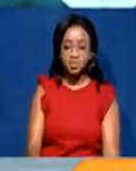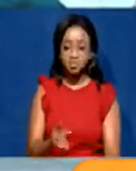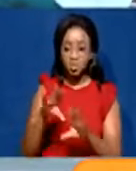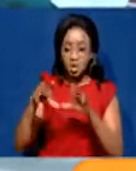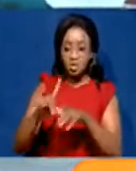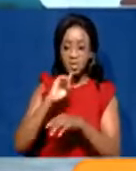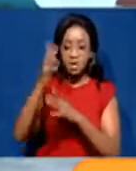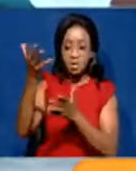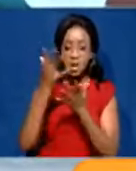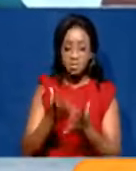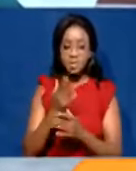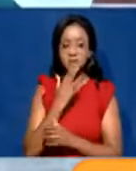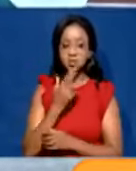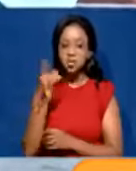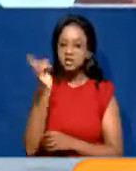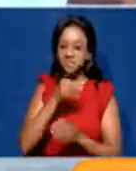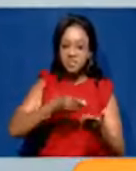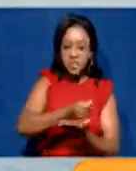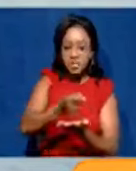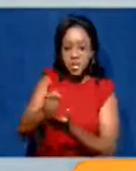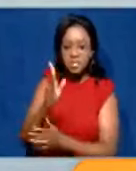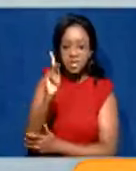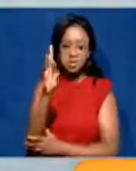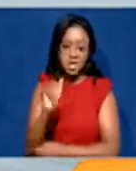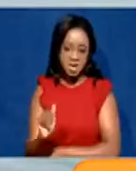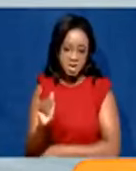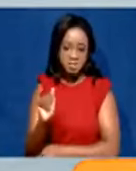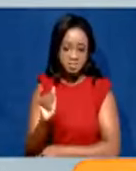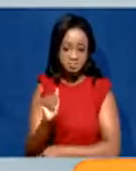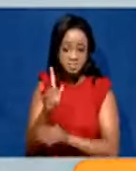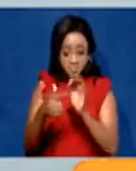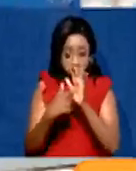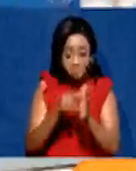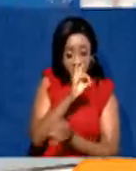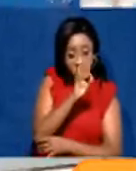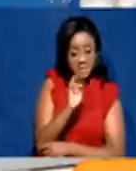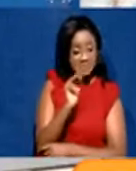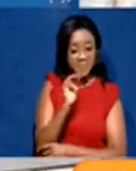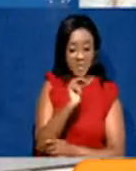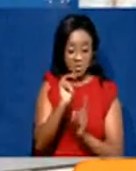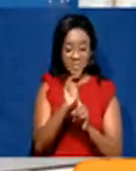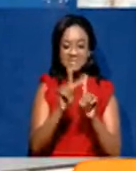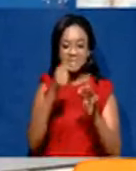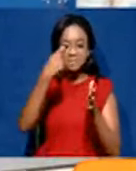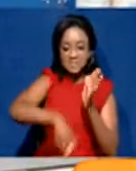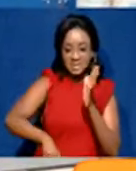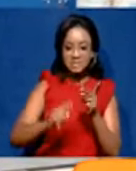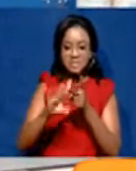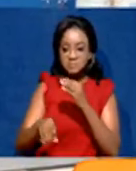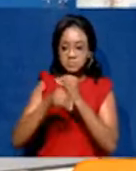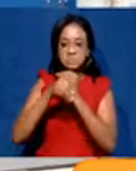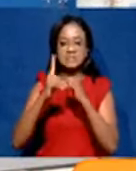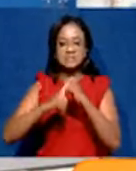sugar had made several payments to the Kenya Revenue Authority, including 30 million shillings as tax and an additional 6